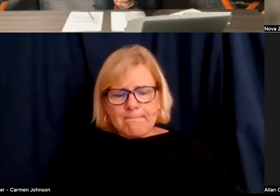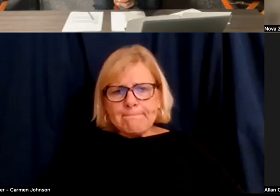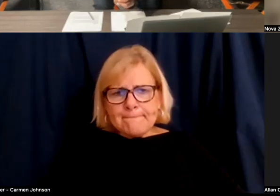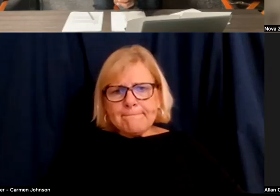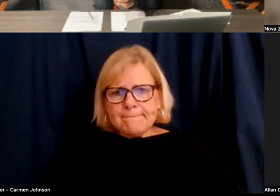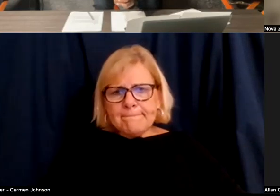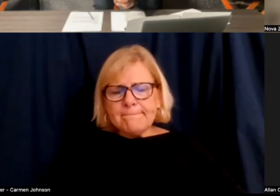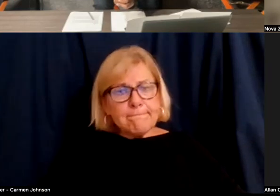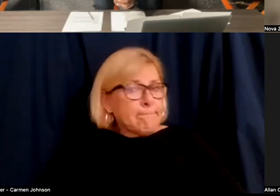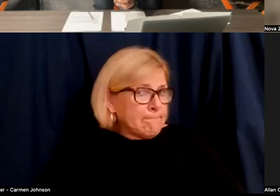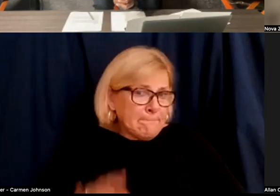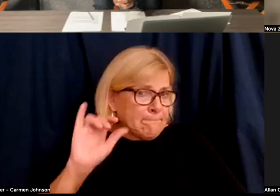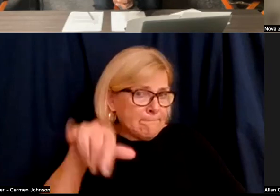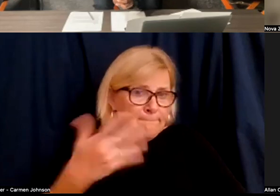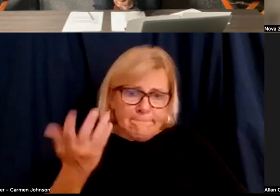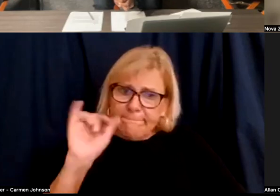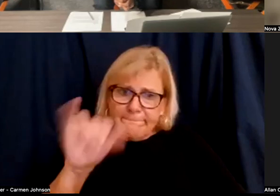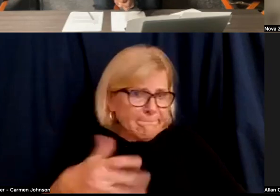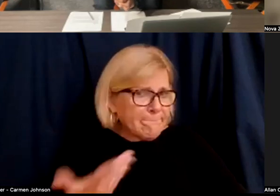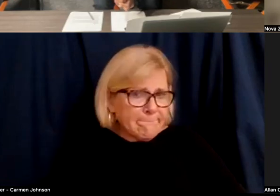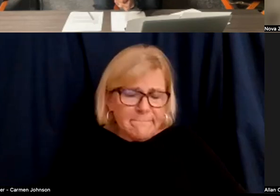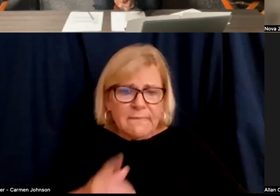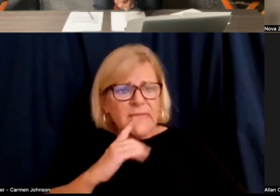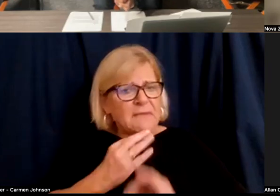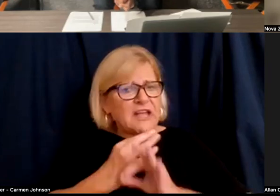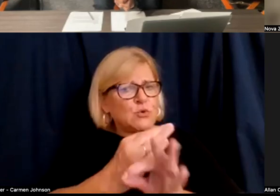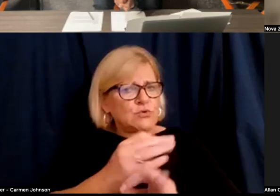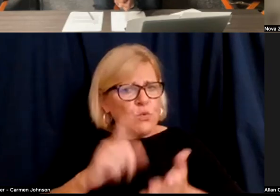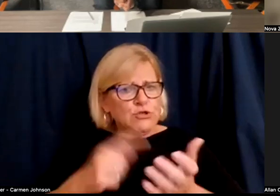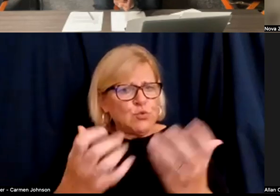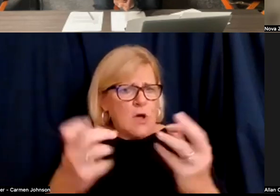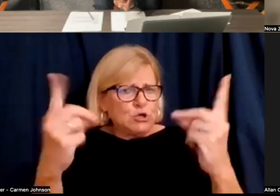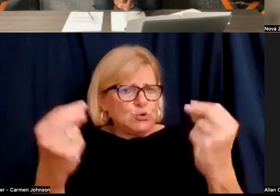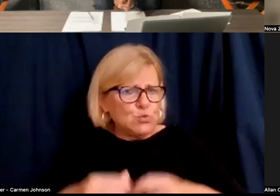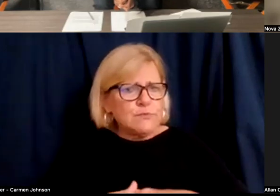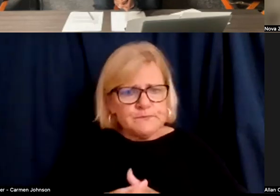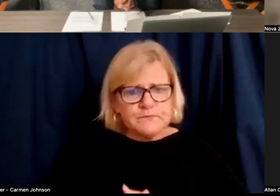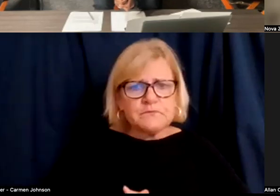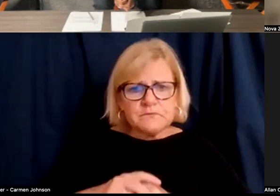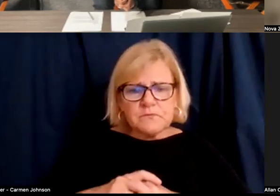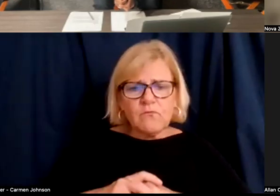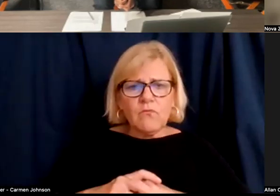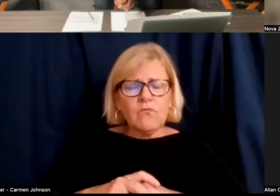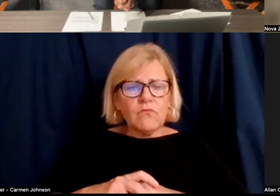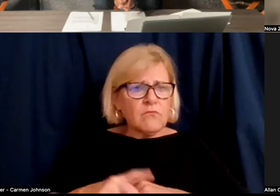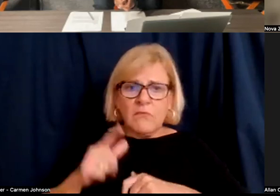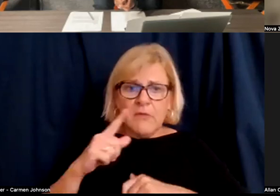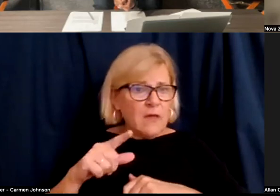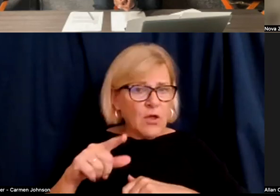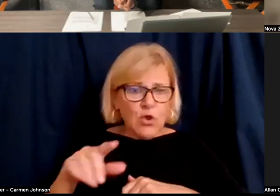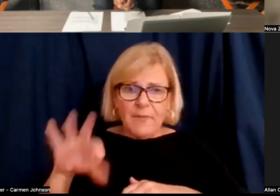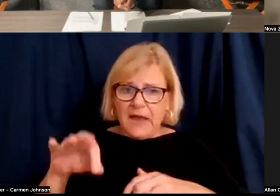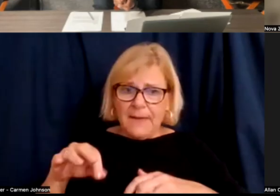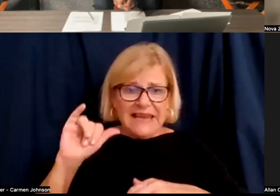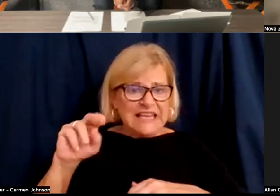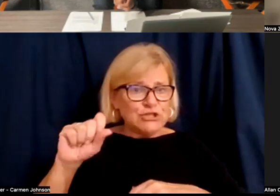um, yeah, just stay true to to what you want to do. And I mean, you picked up an instrument for